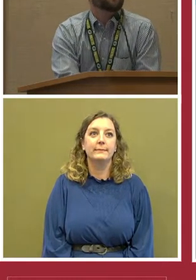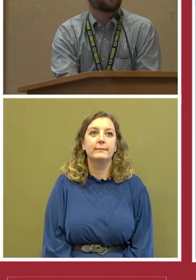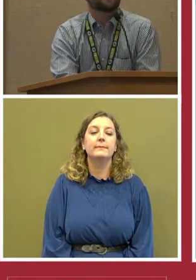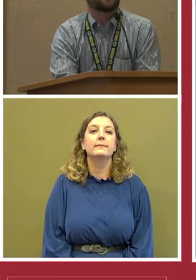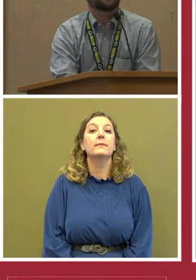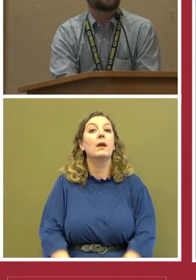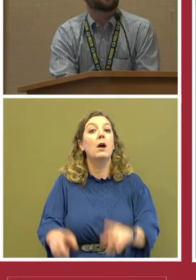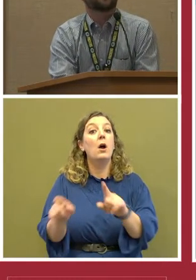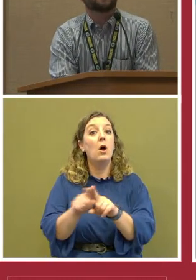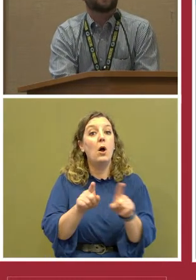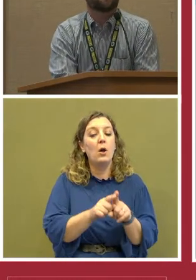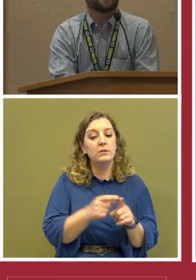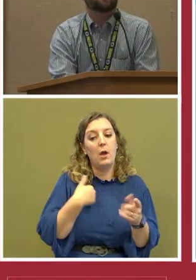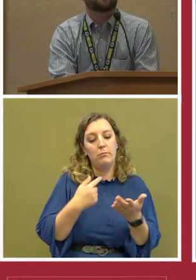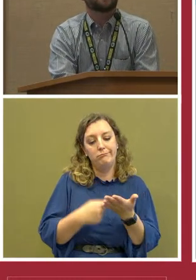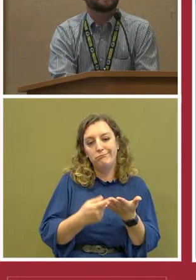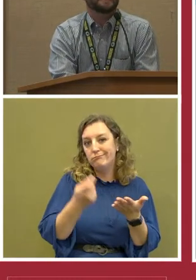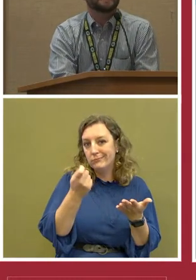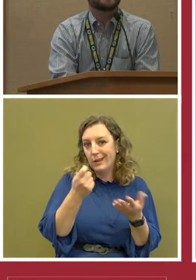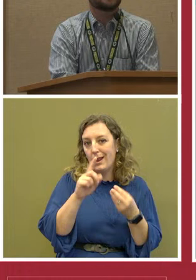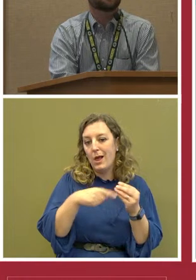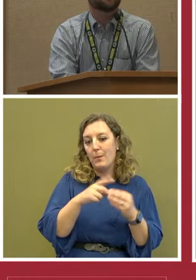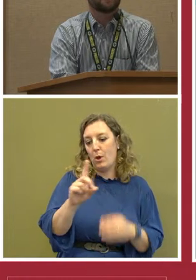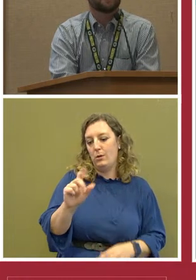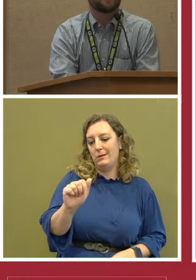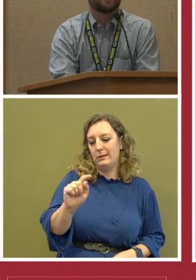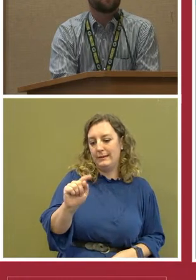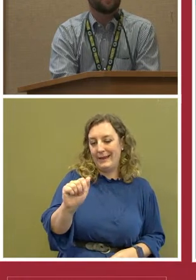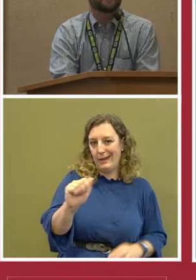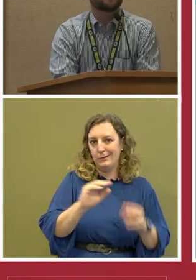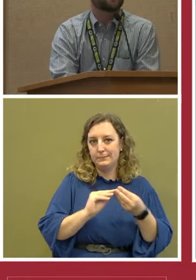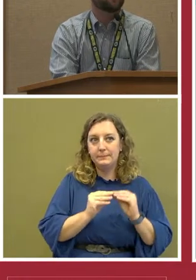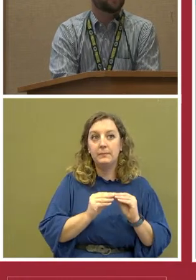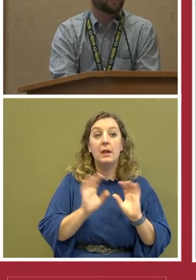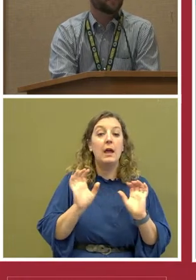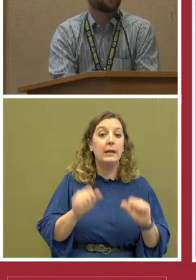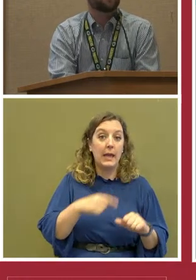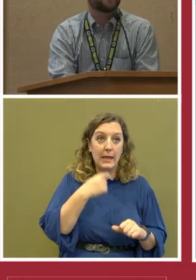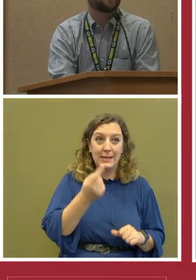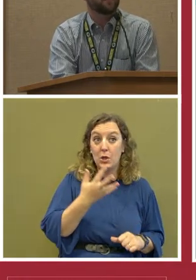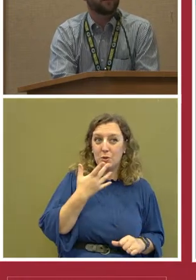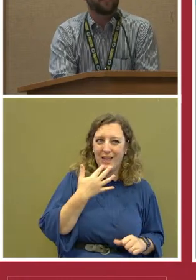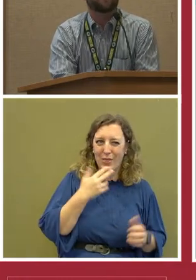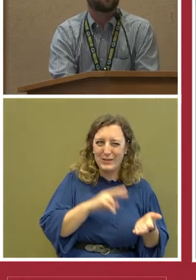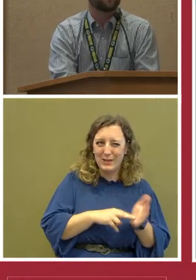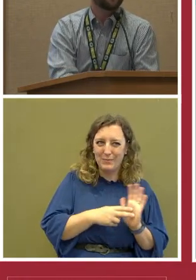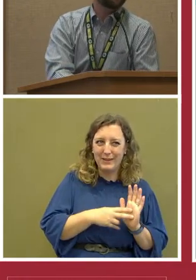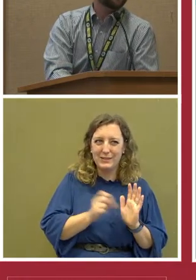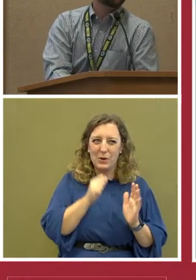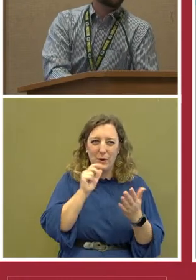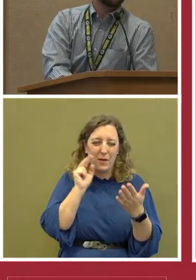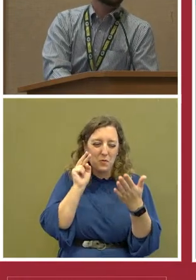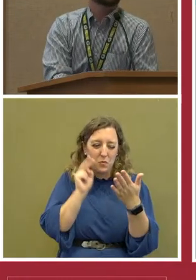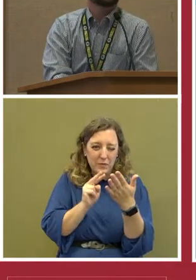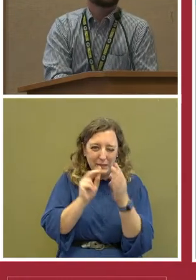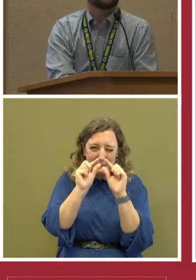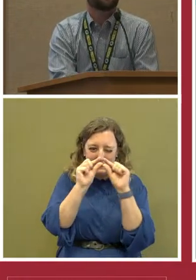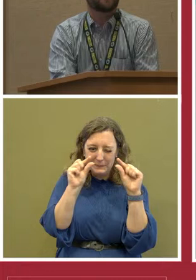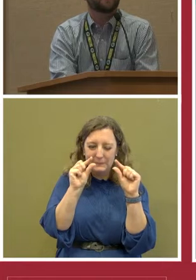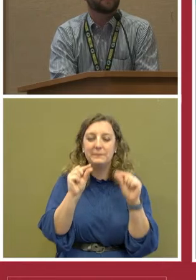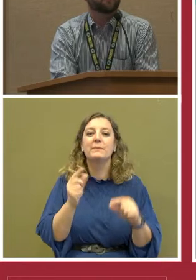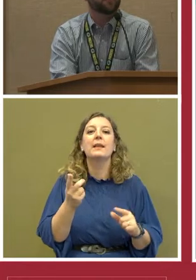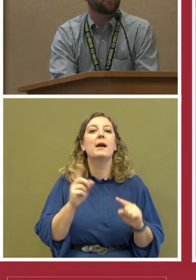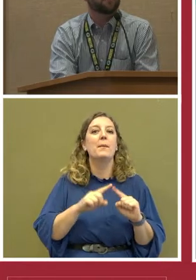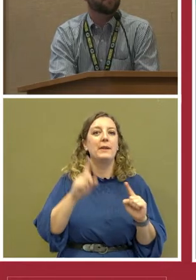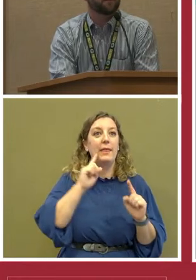So I also want to talk a little bit about data. I can tell you what the colors mean so you don't have to read the fine print,